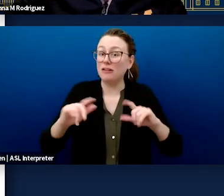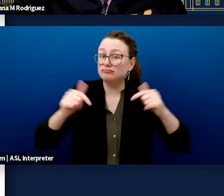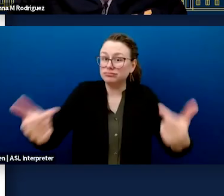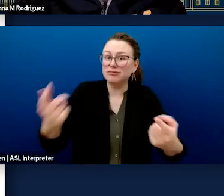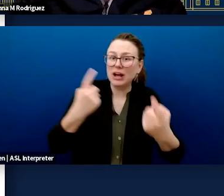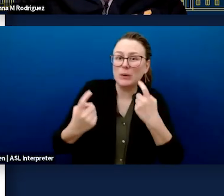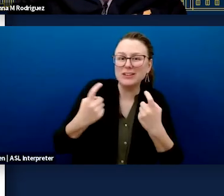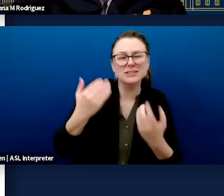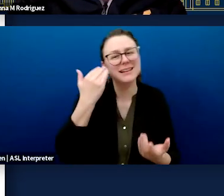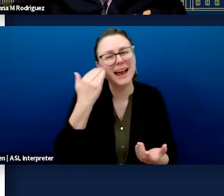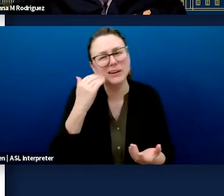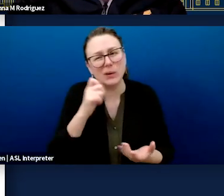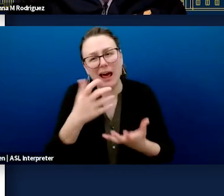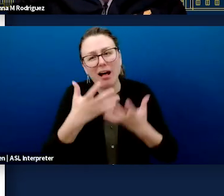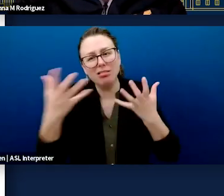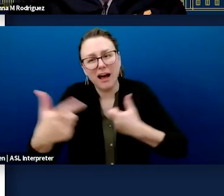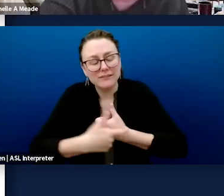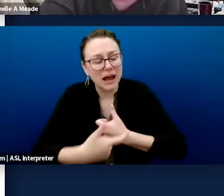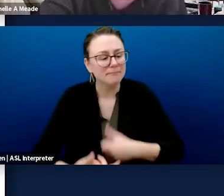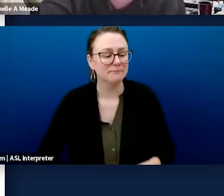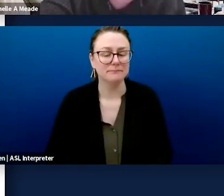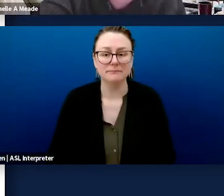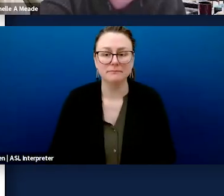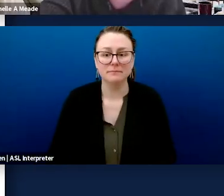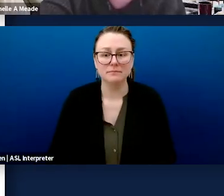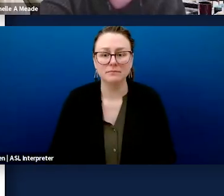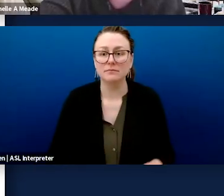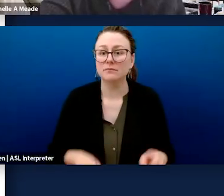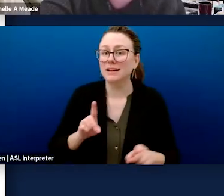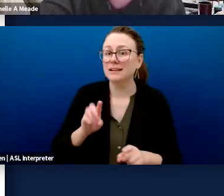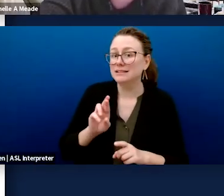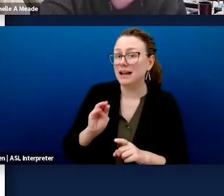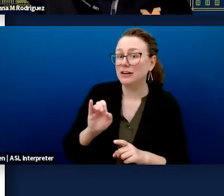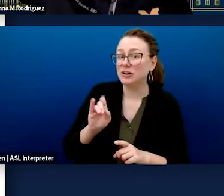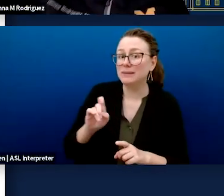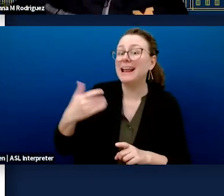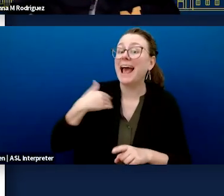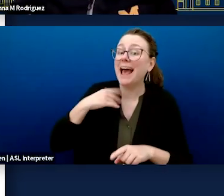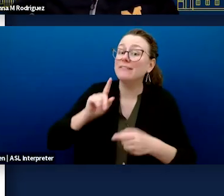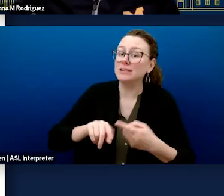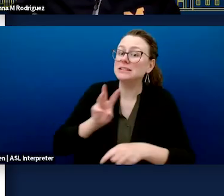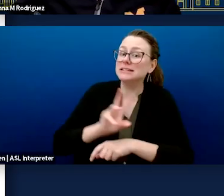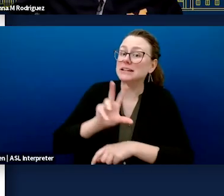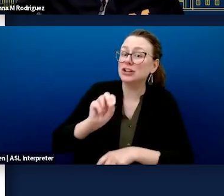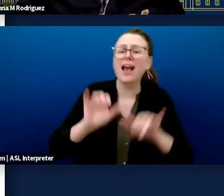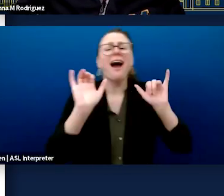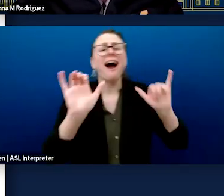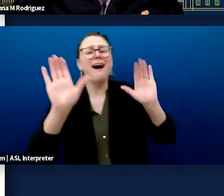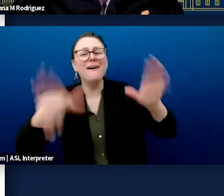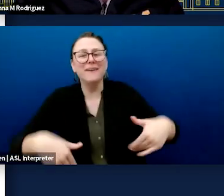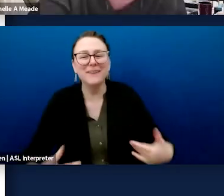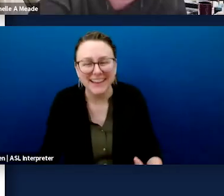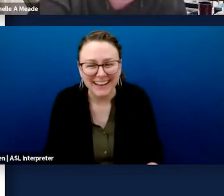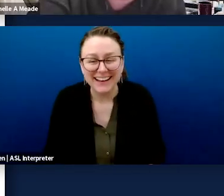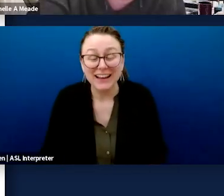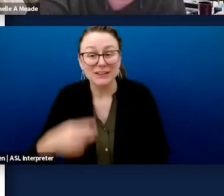I know we don't have a whole lot of time. Actually, we have till 6:30, so we're good. Oh, perfect. Okay, All right, so let's cool. go back,